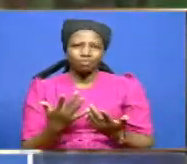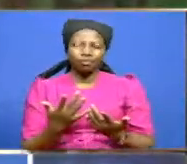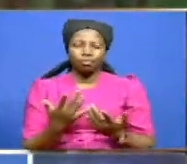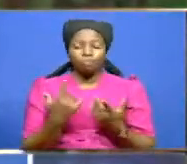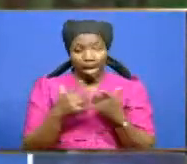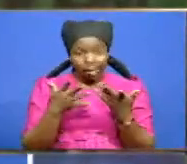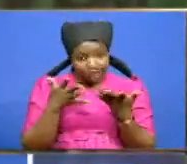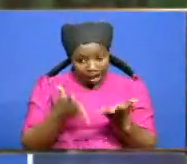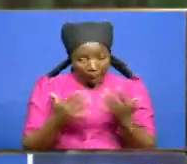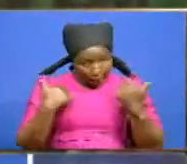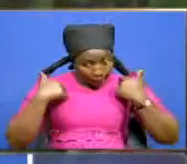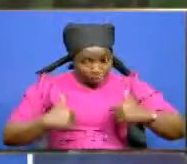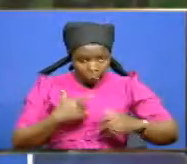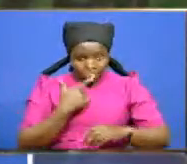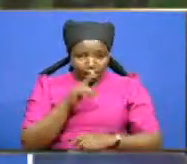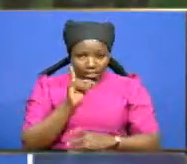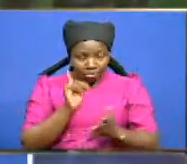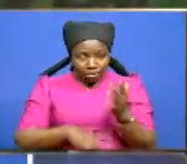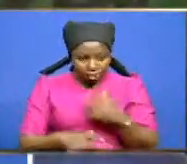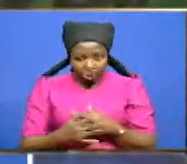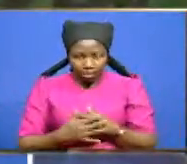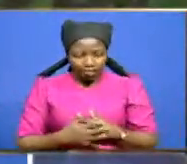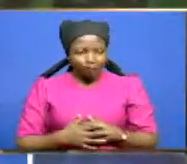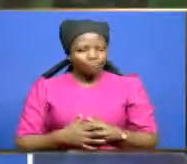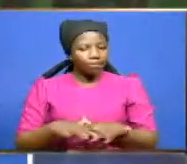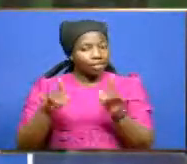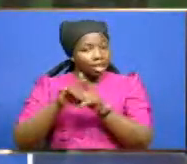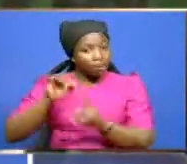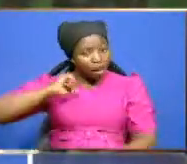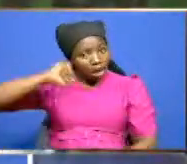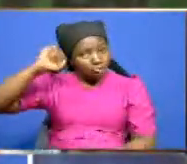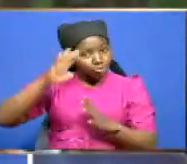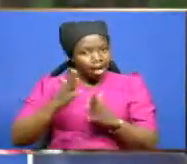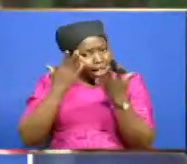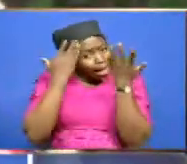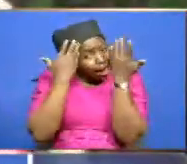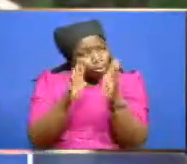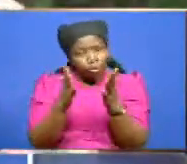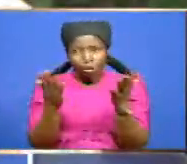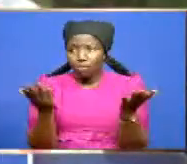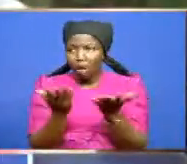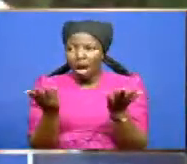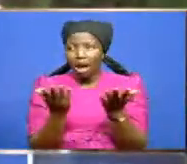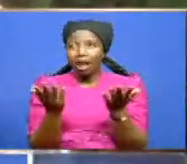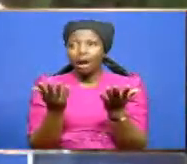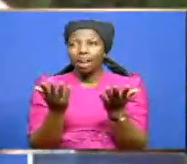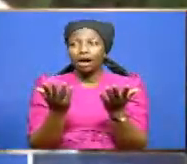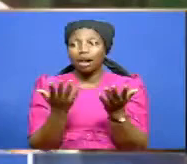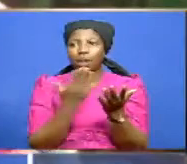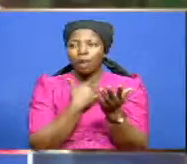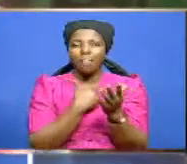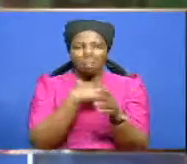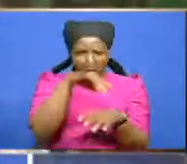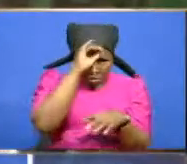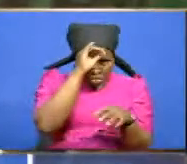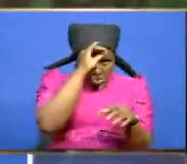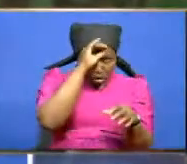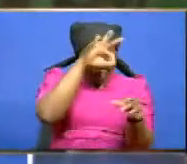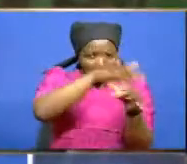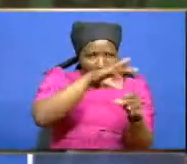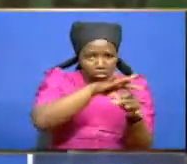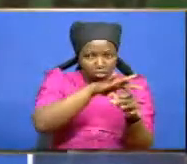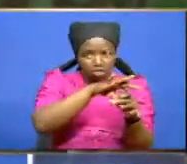Lakini mimi kama mwanasiasa sijajua pale ambayo kuna ile kura ya maoni, yani